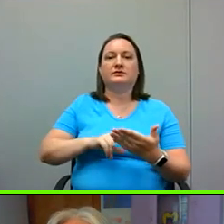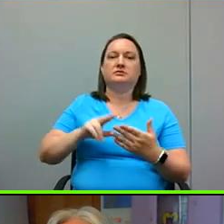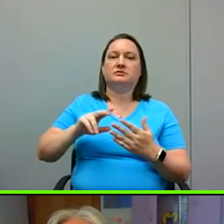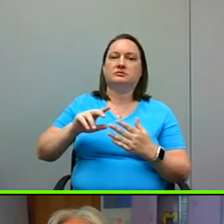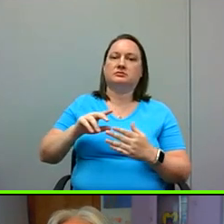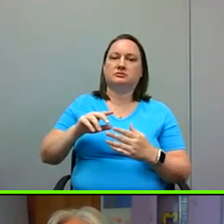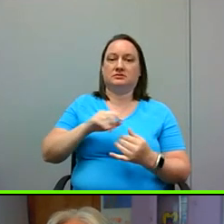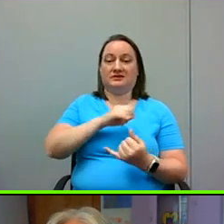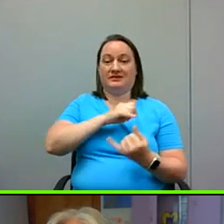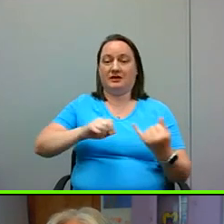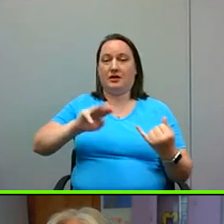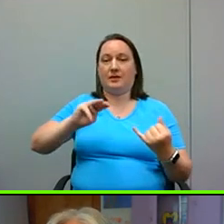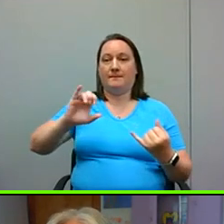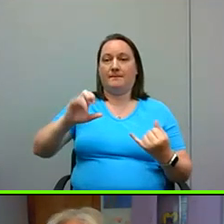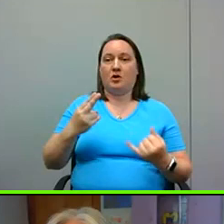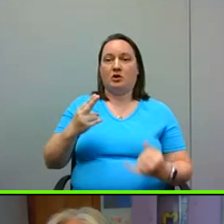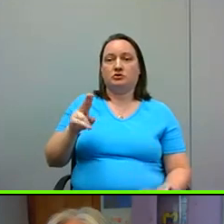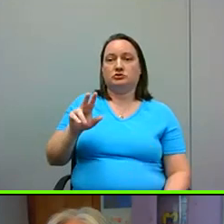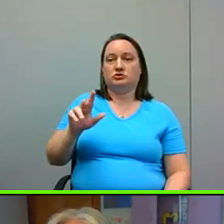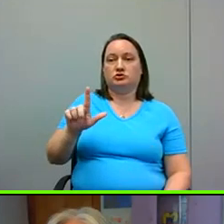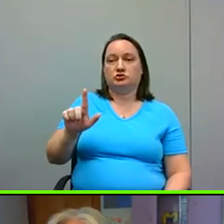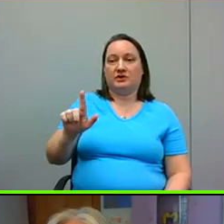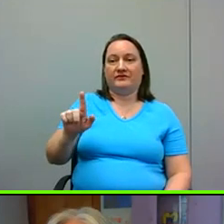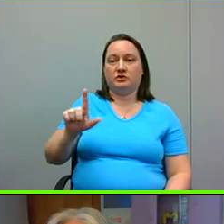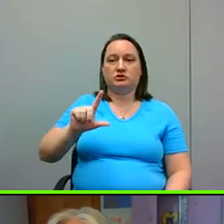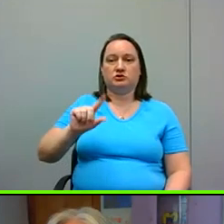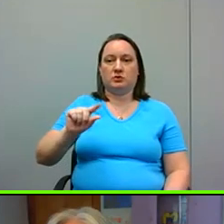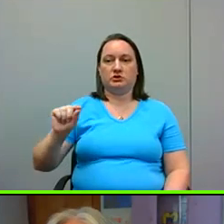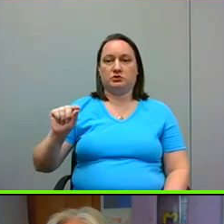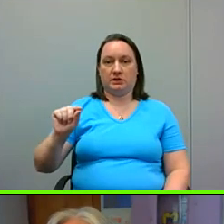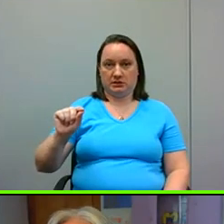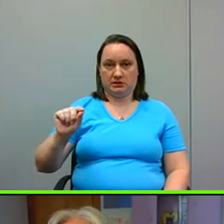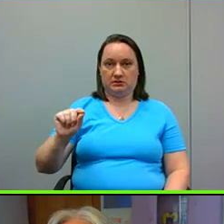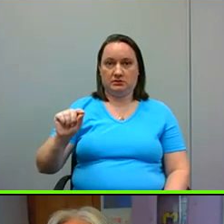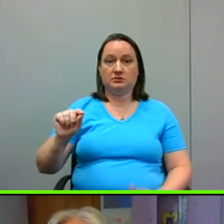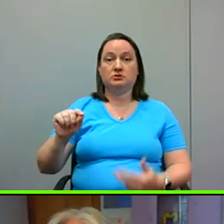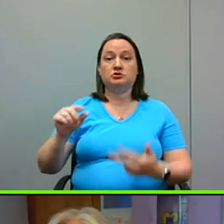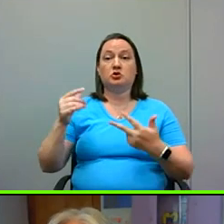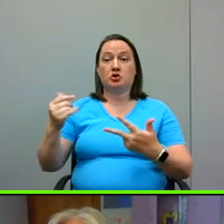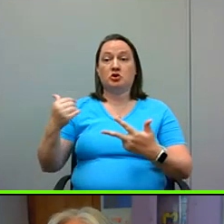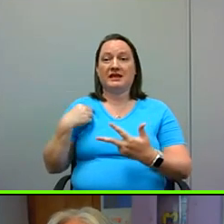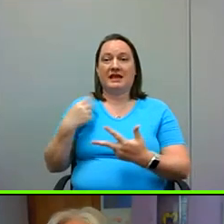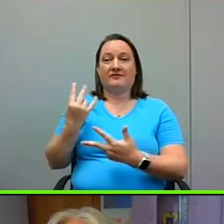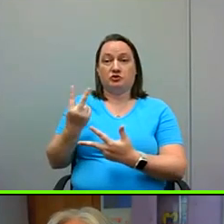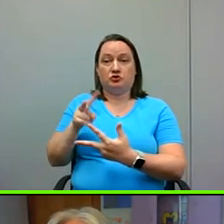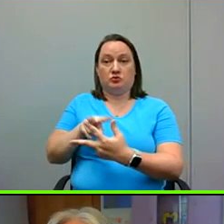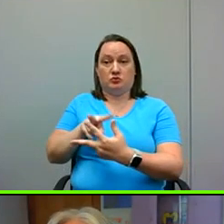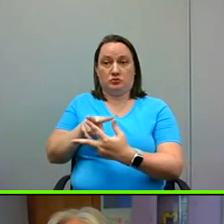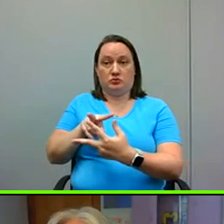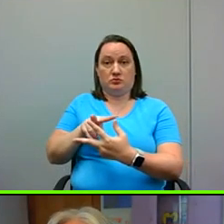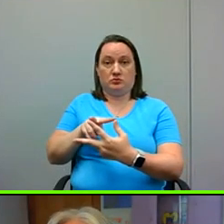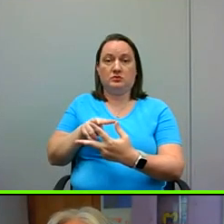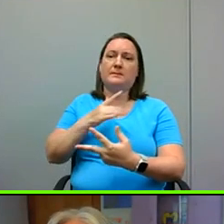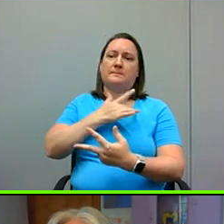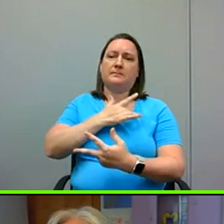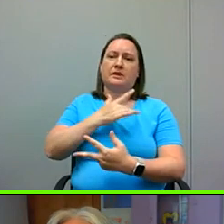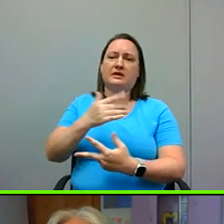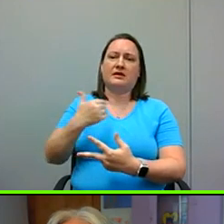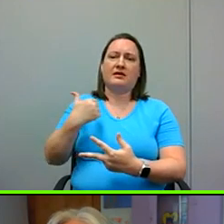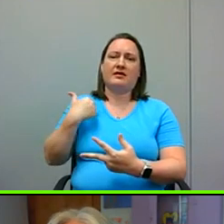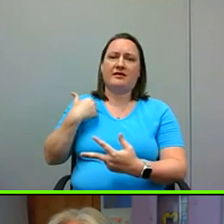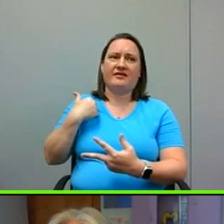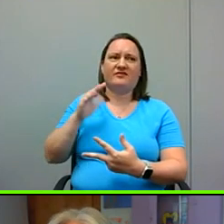2020. So we currently have 2 hearing officers, and we normally